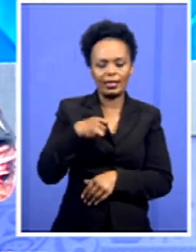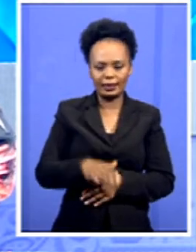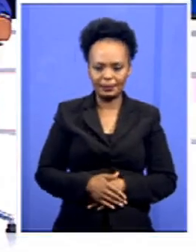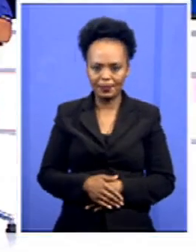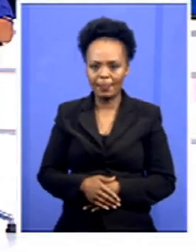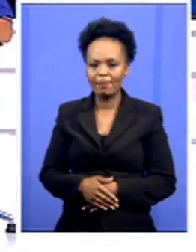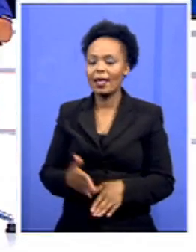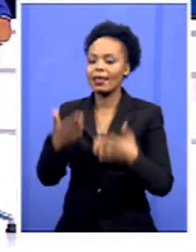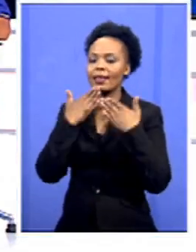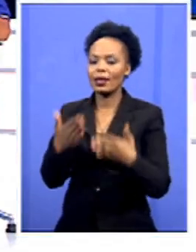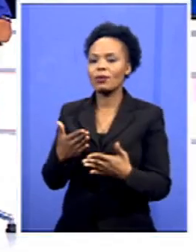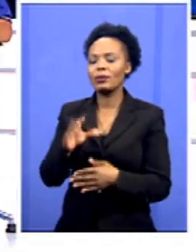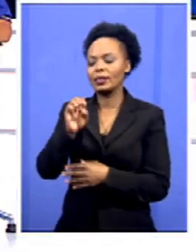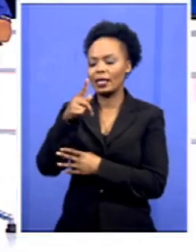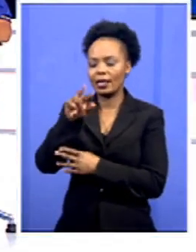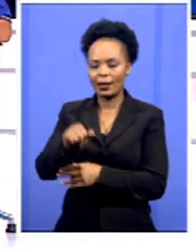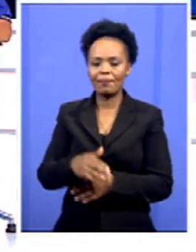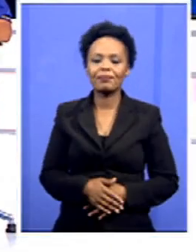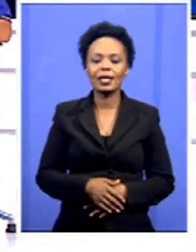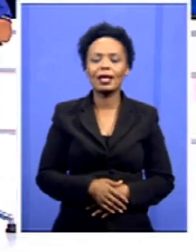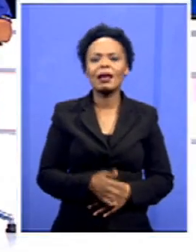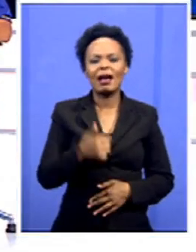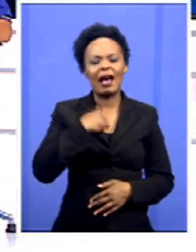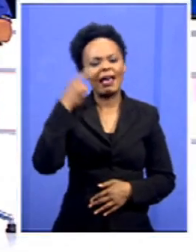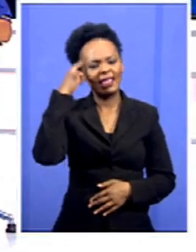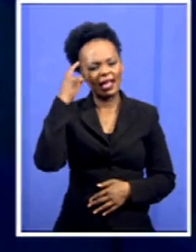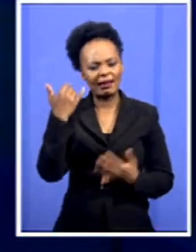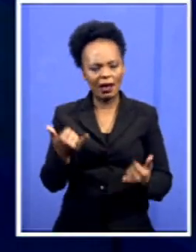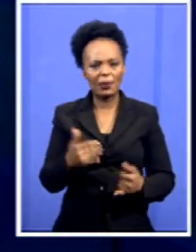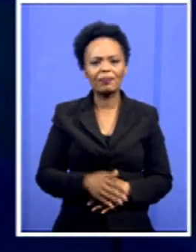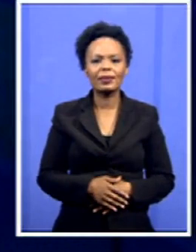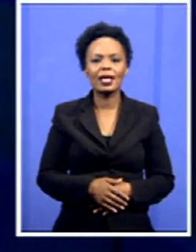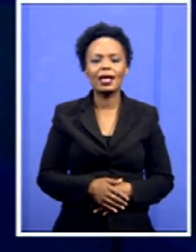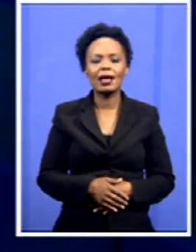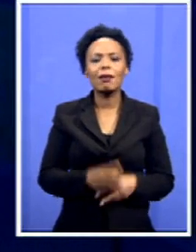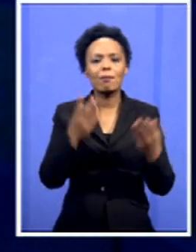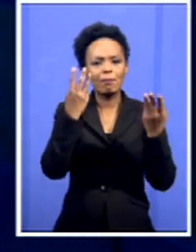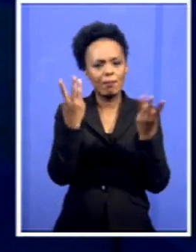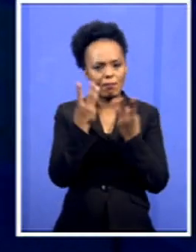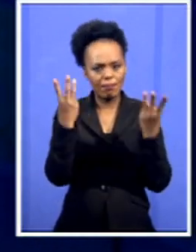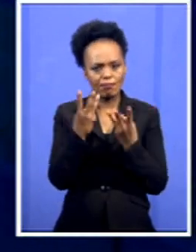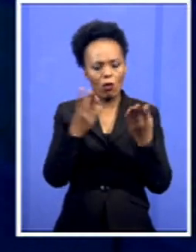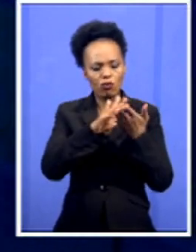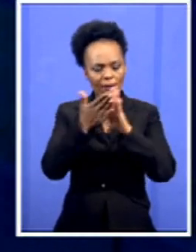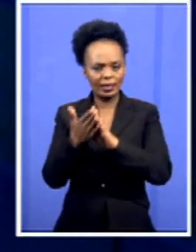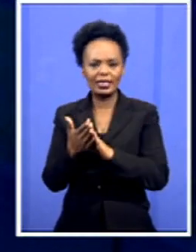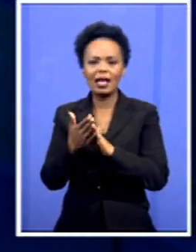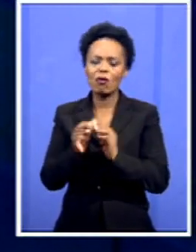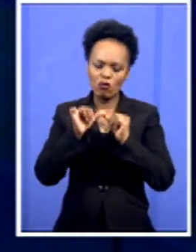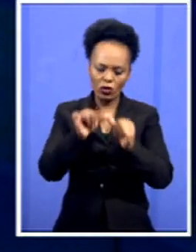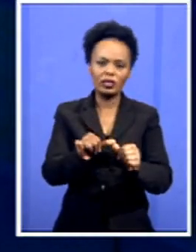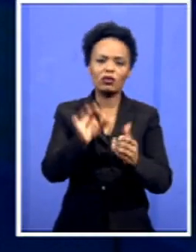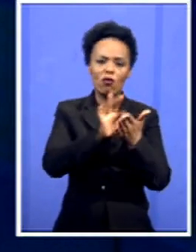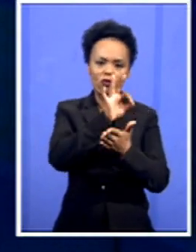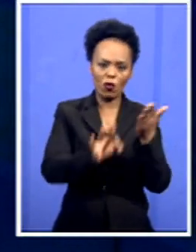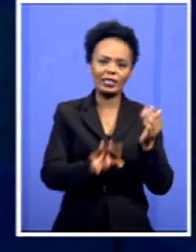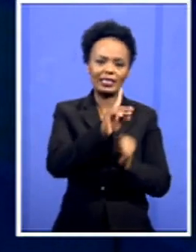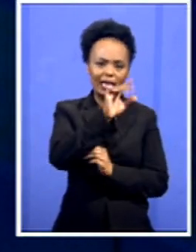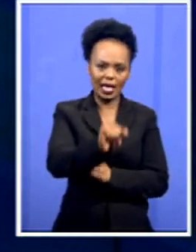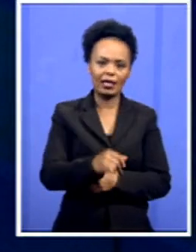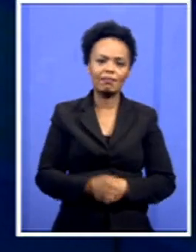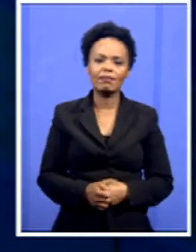you so much, Sakina. Look, on my side, I think, for our residents must continue voting for the DA and keep us in power. As